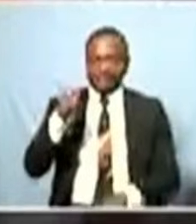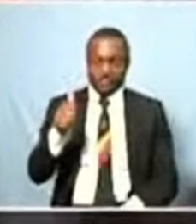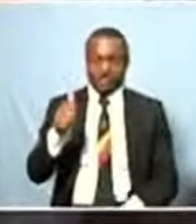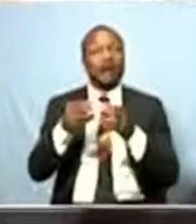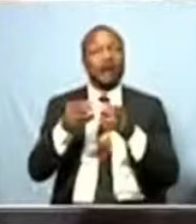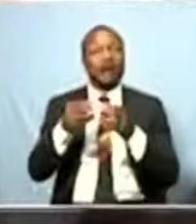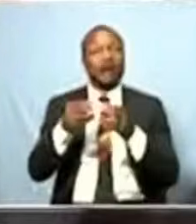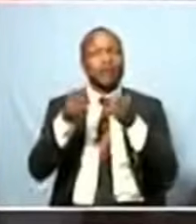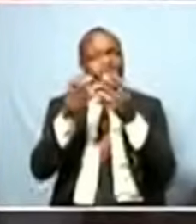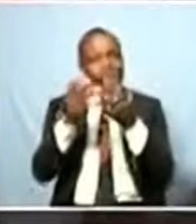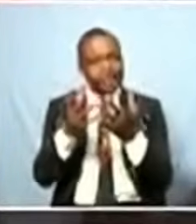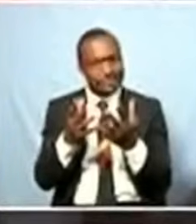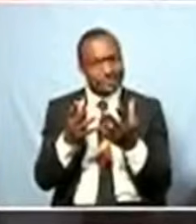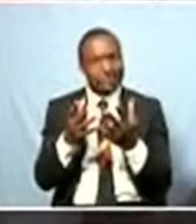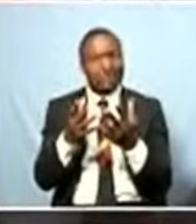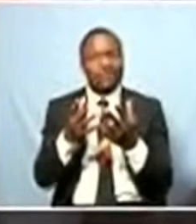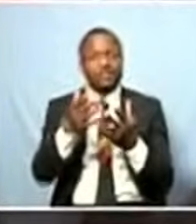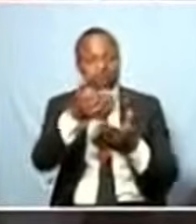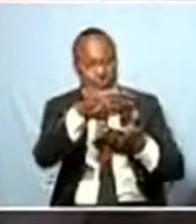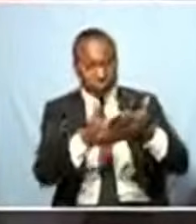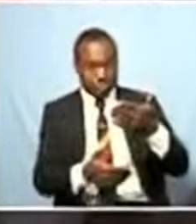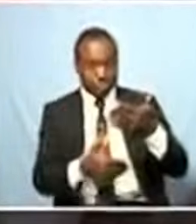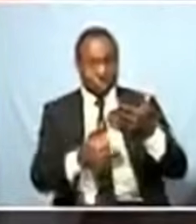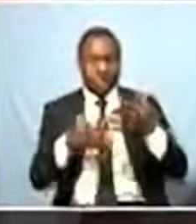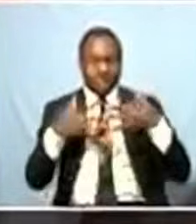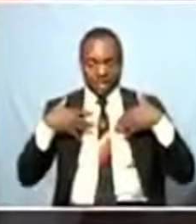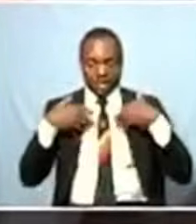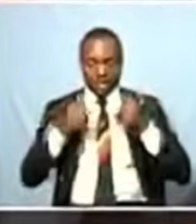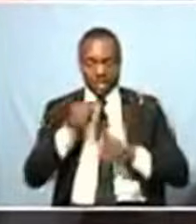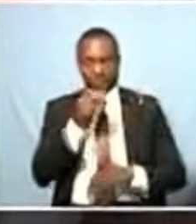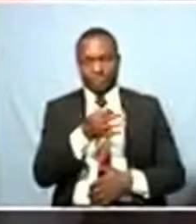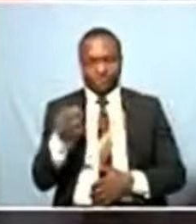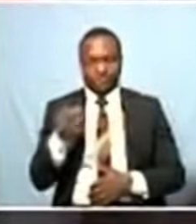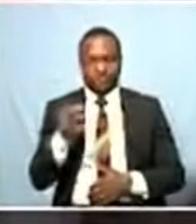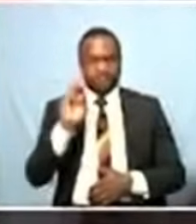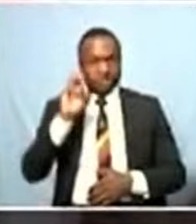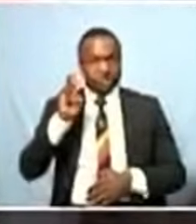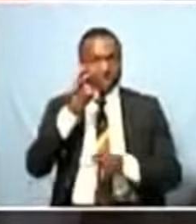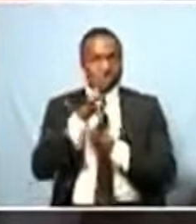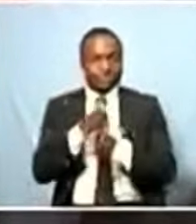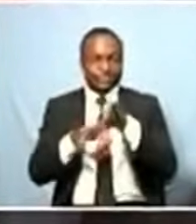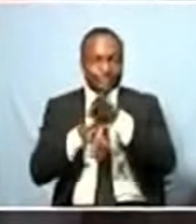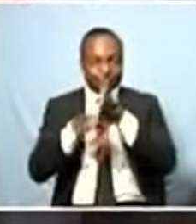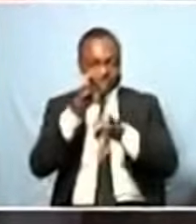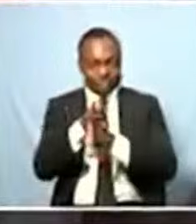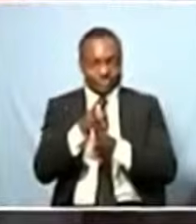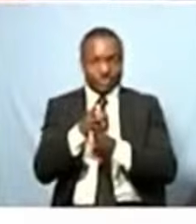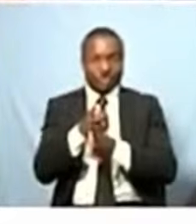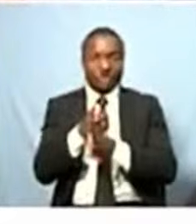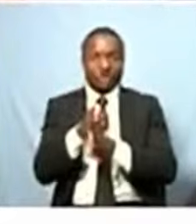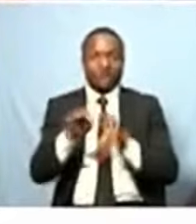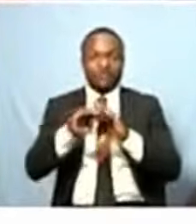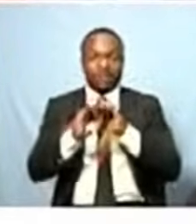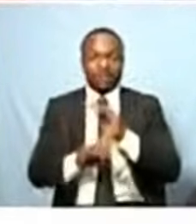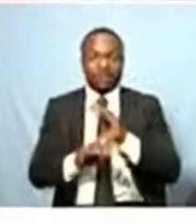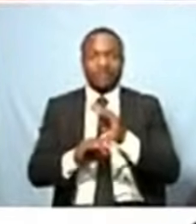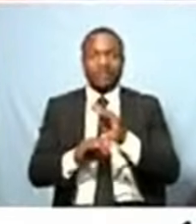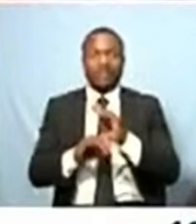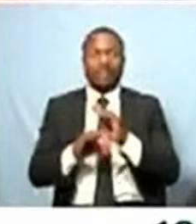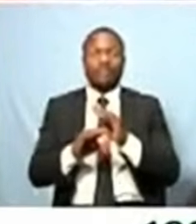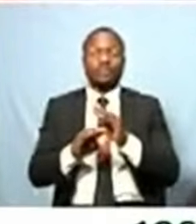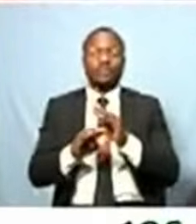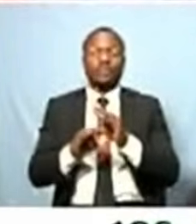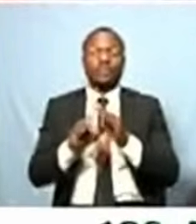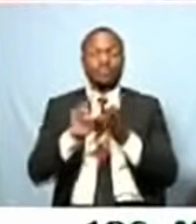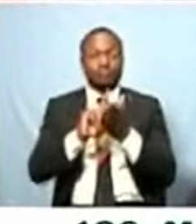how many of the following health facilities are earmarked for construction under the Build to Care